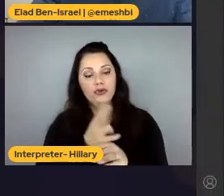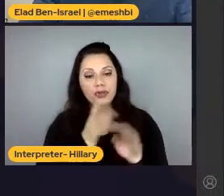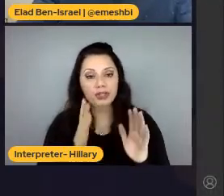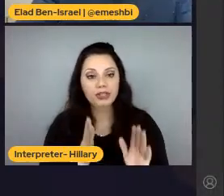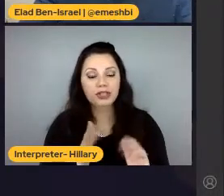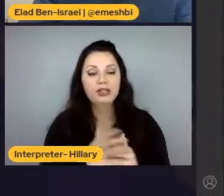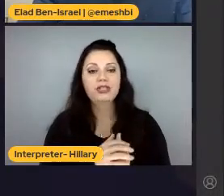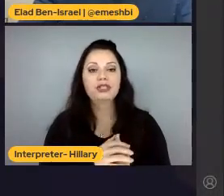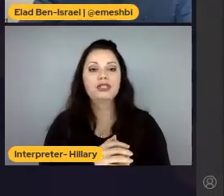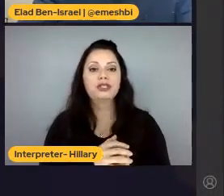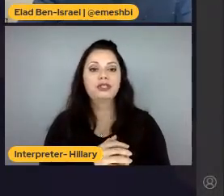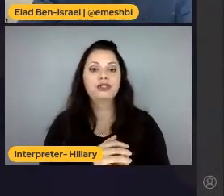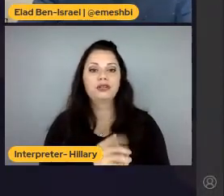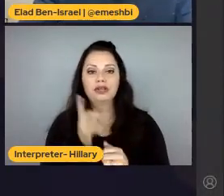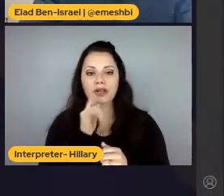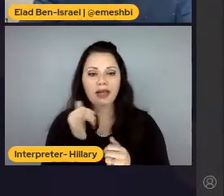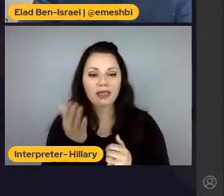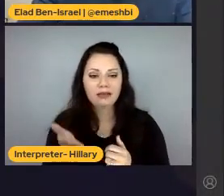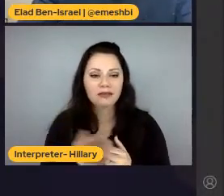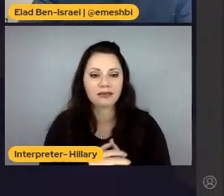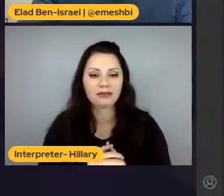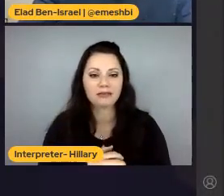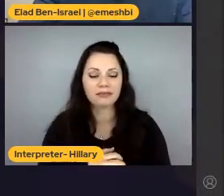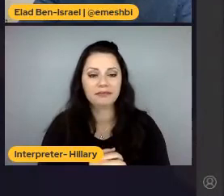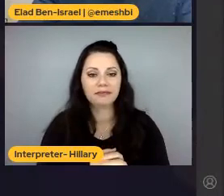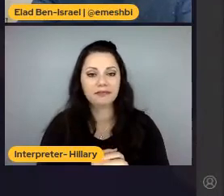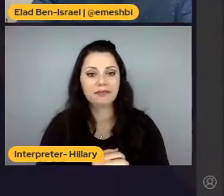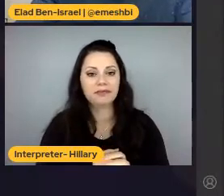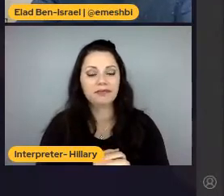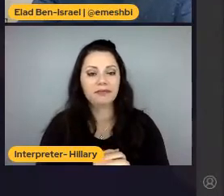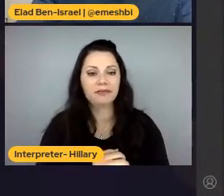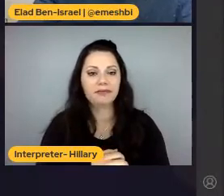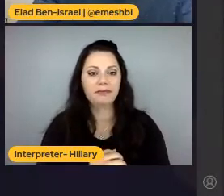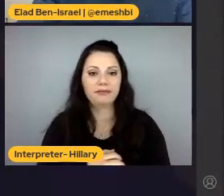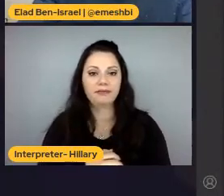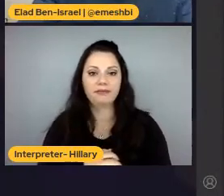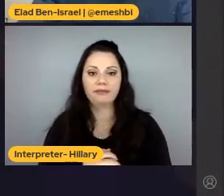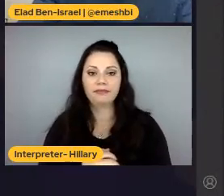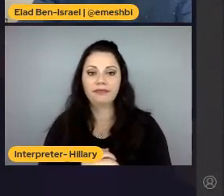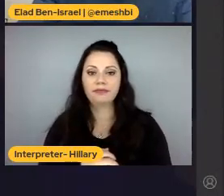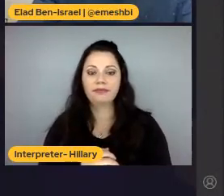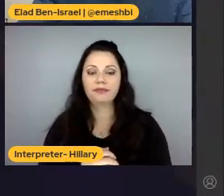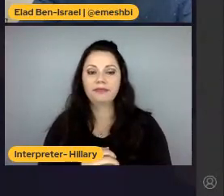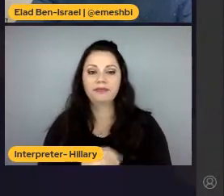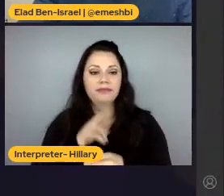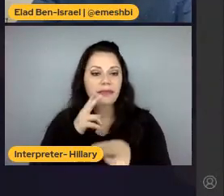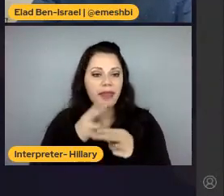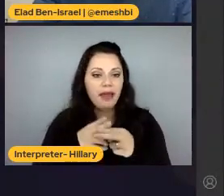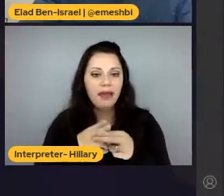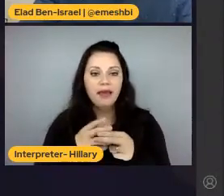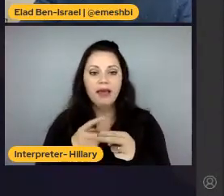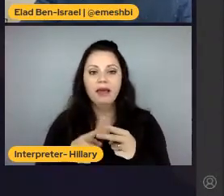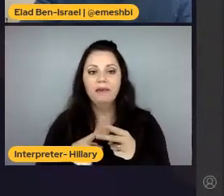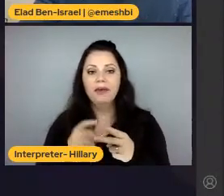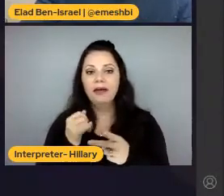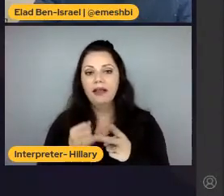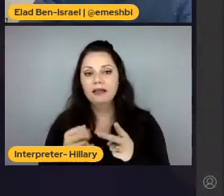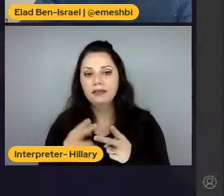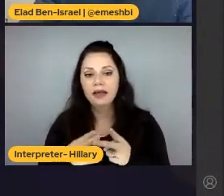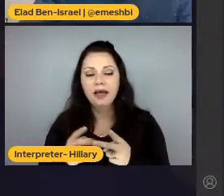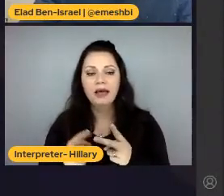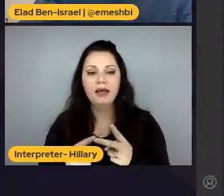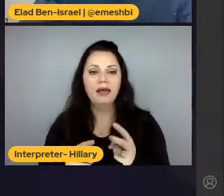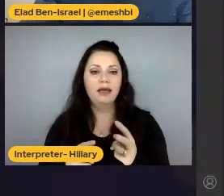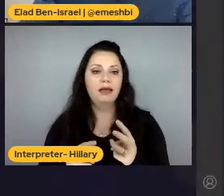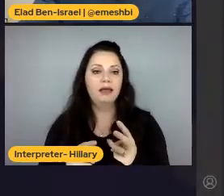would look something like this. Right, name, last name, and